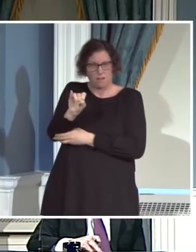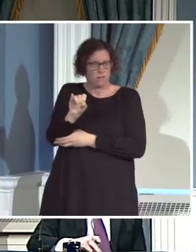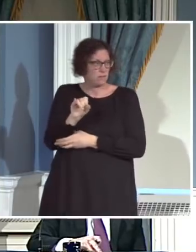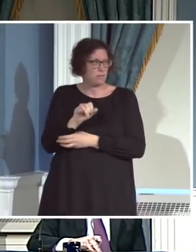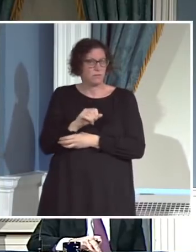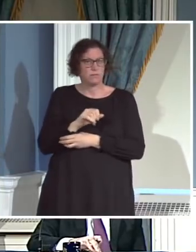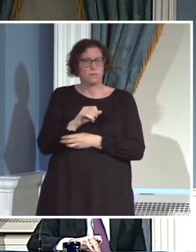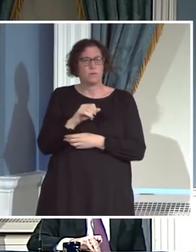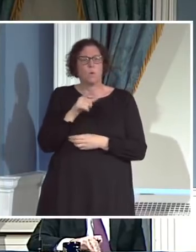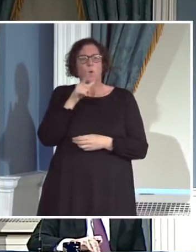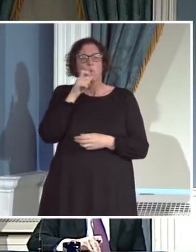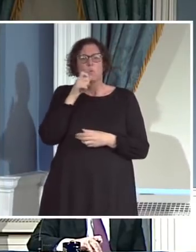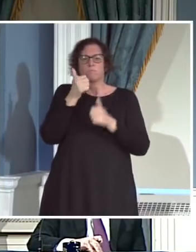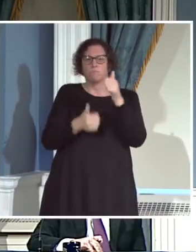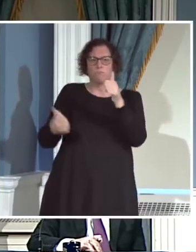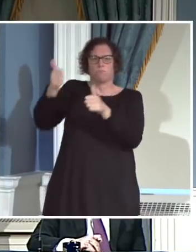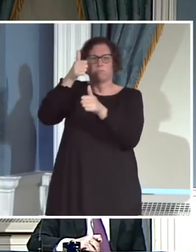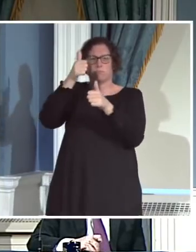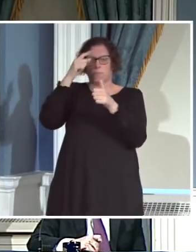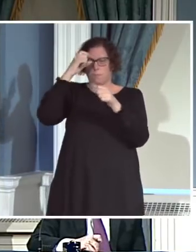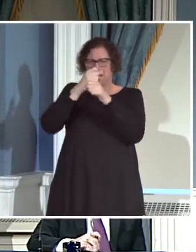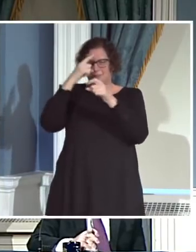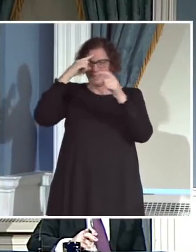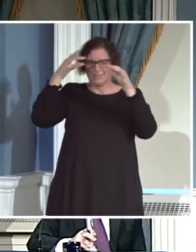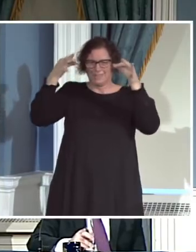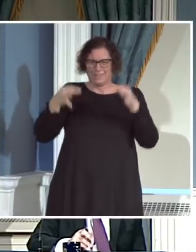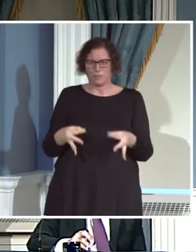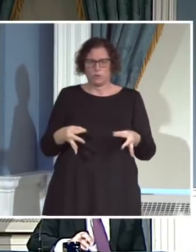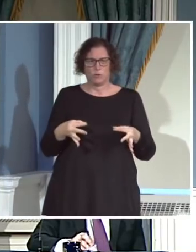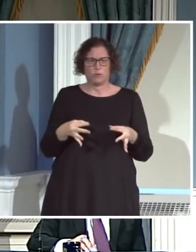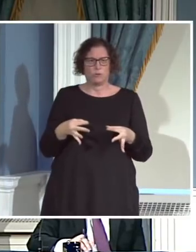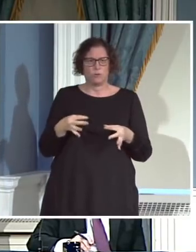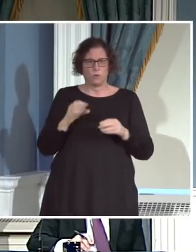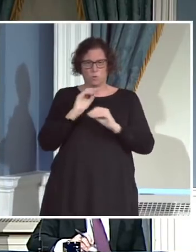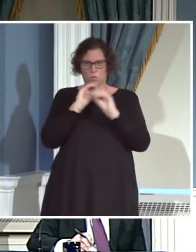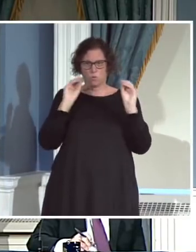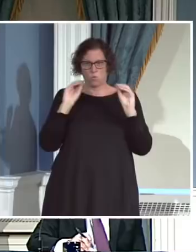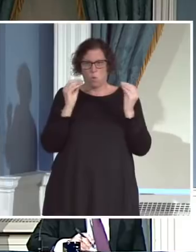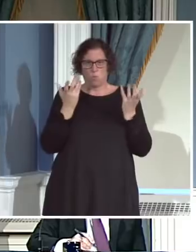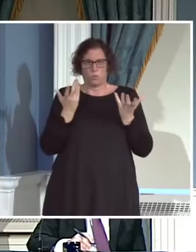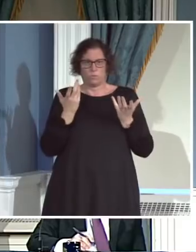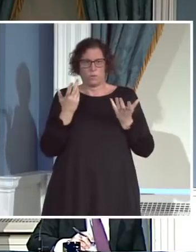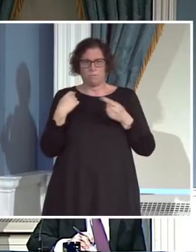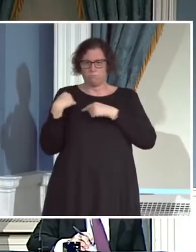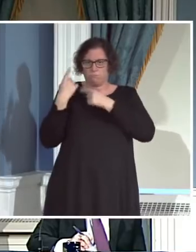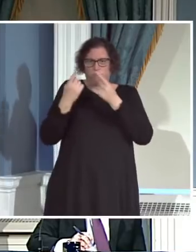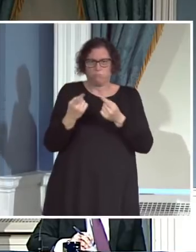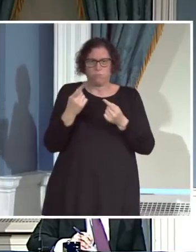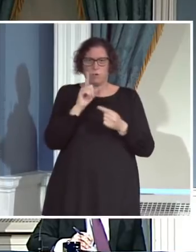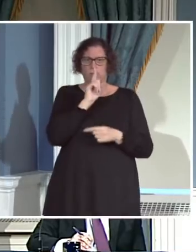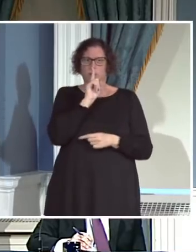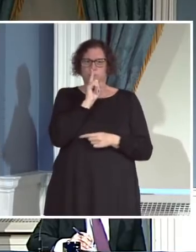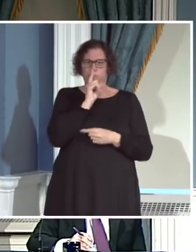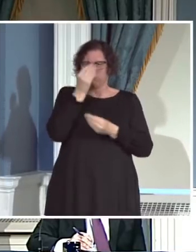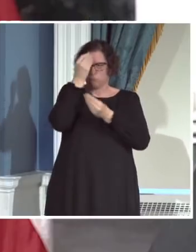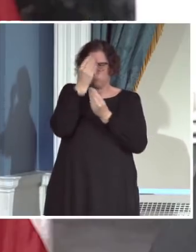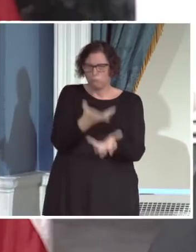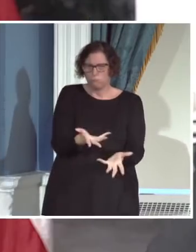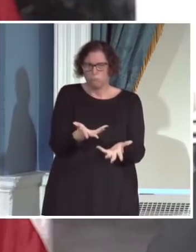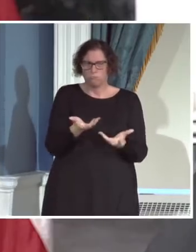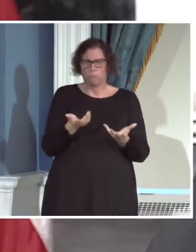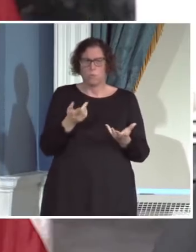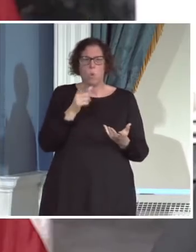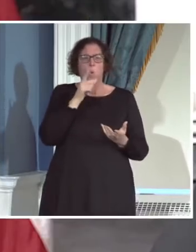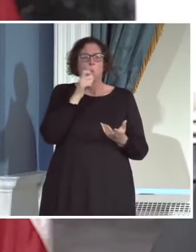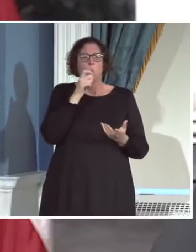no one's been able to articulate it. Is it the city? Is it the state? Is it the job of the private hospitals? Okay. I appreciate